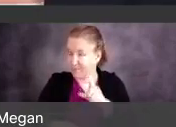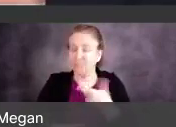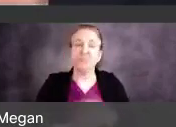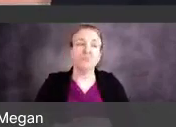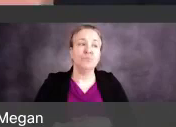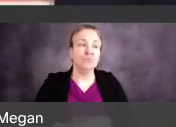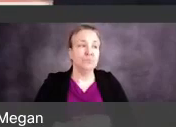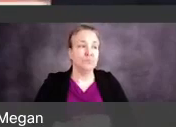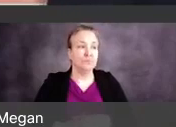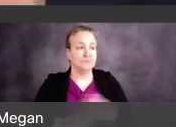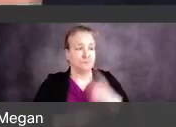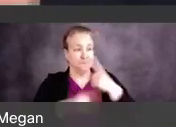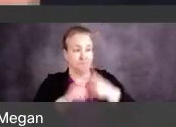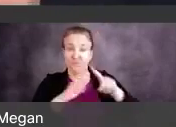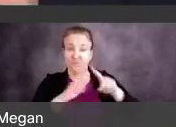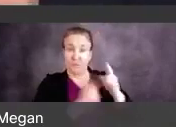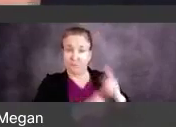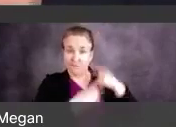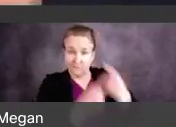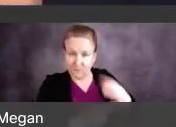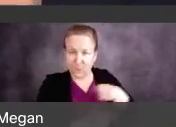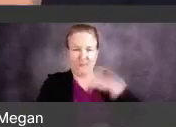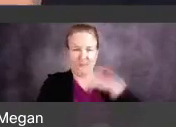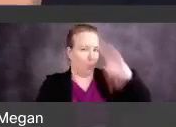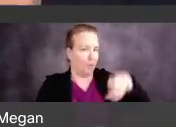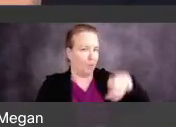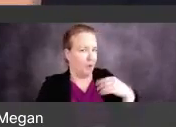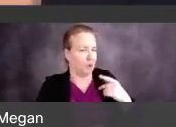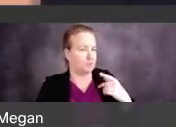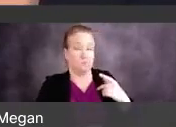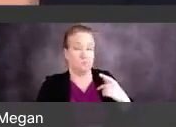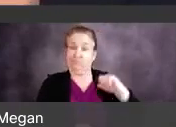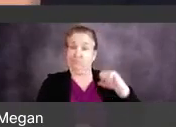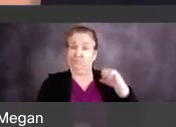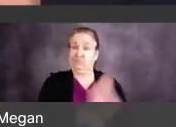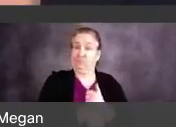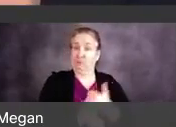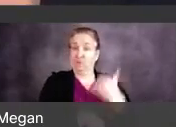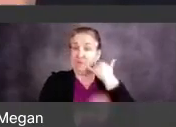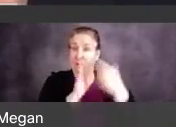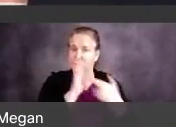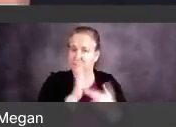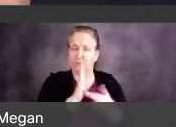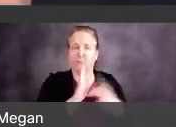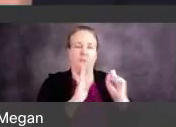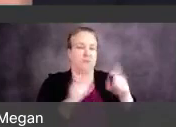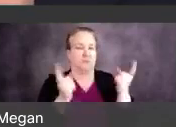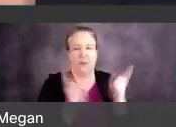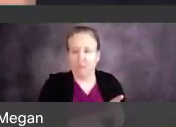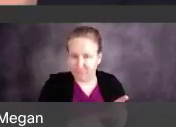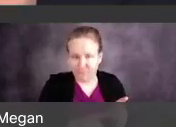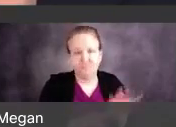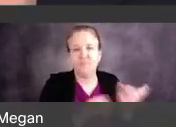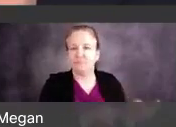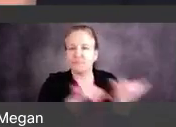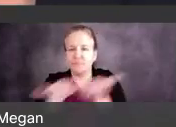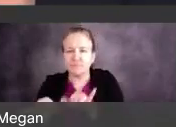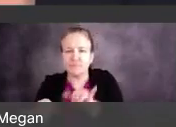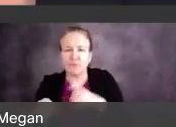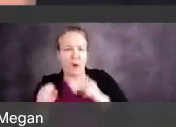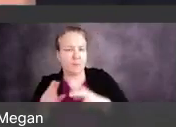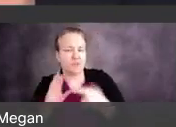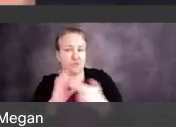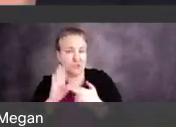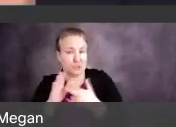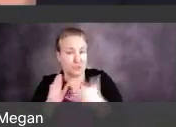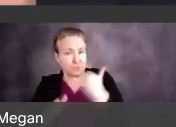known from the very beginning that we would need to set up the opportunity to register by telephone, just as we have the opportunity to register by